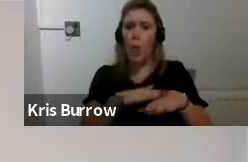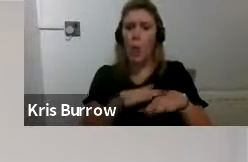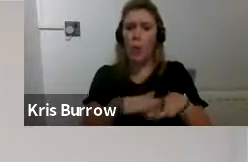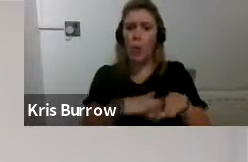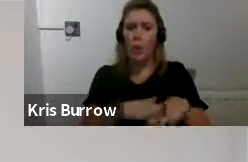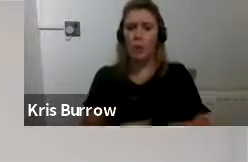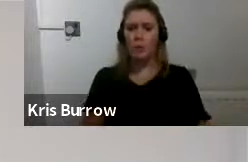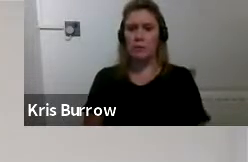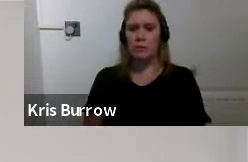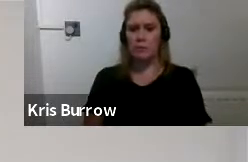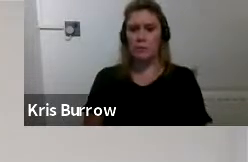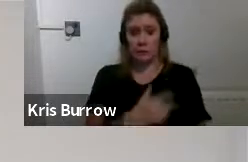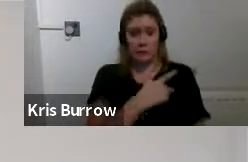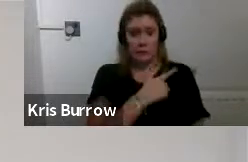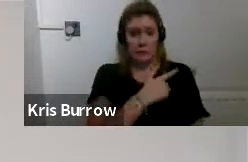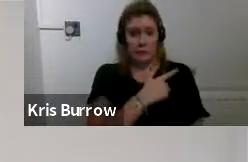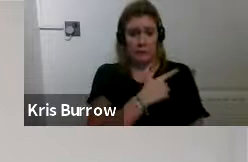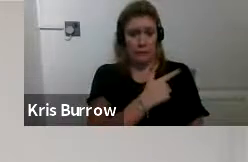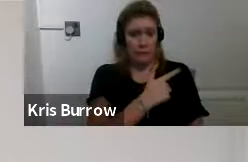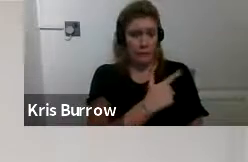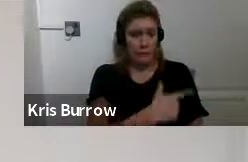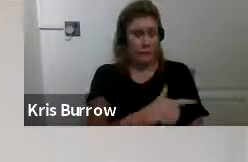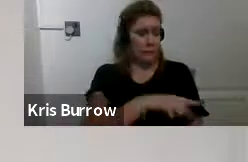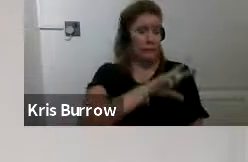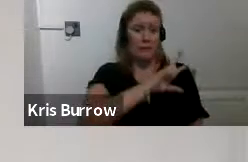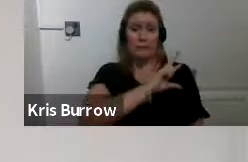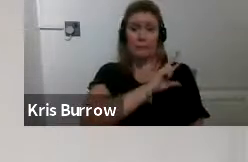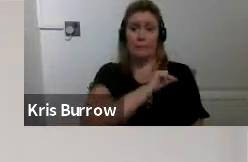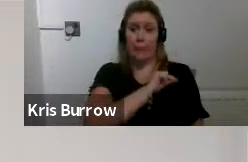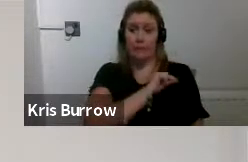¿Cuánto mascota tienes?